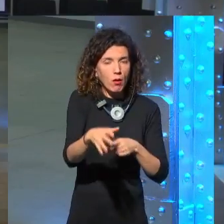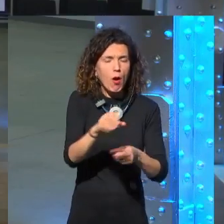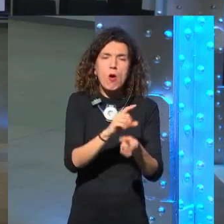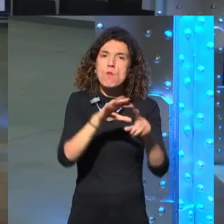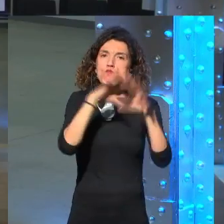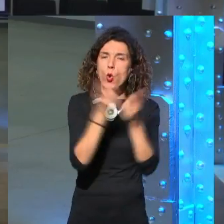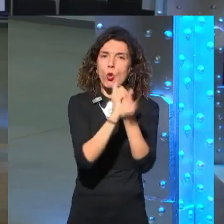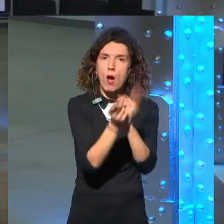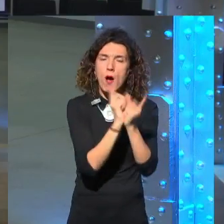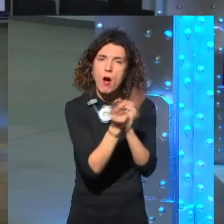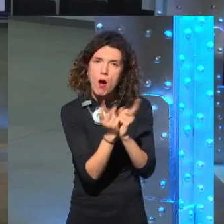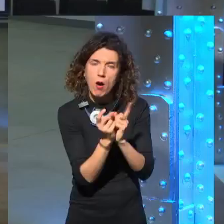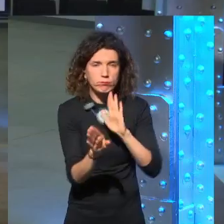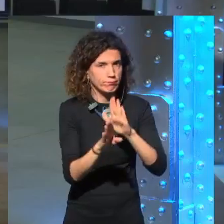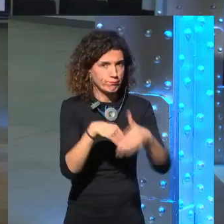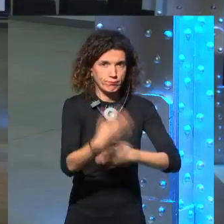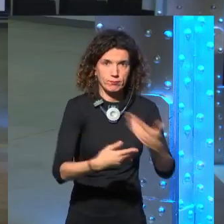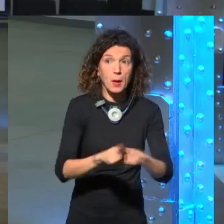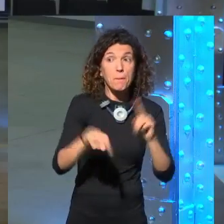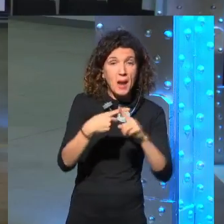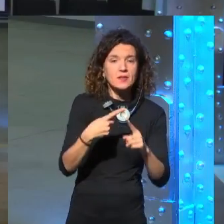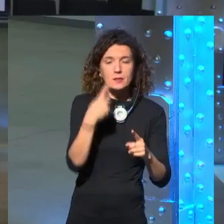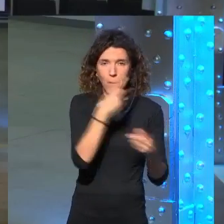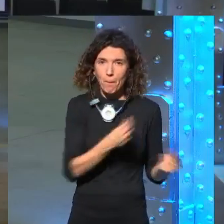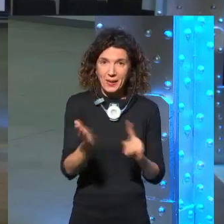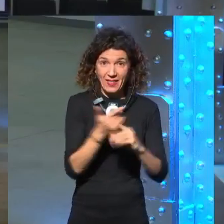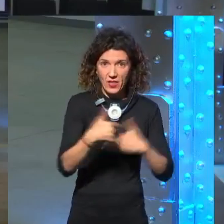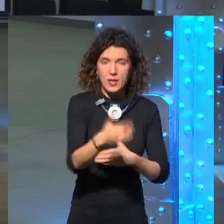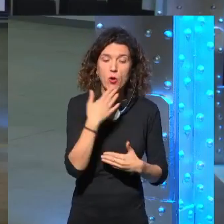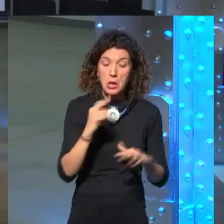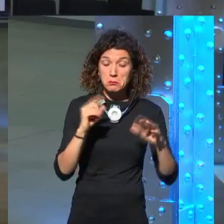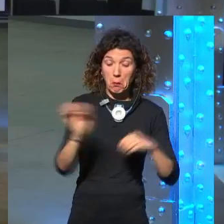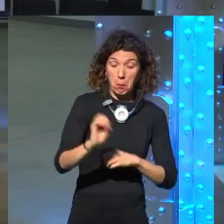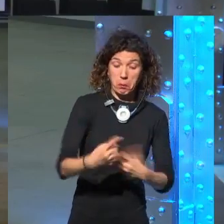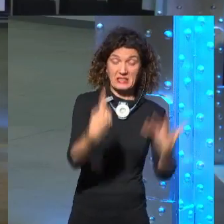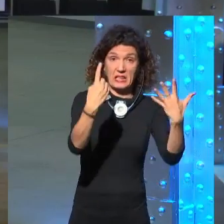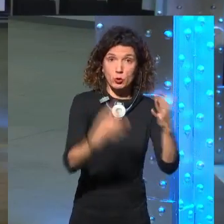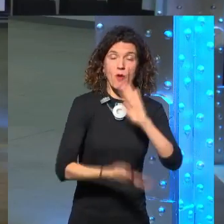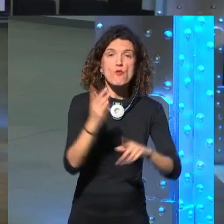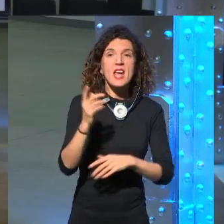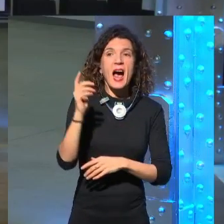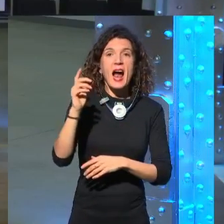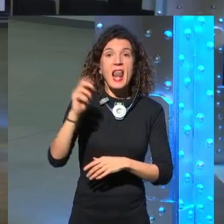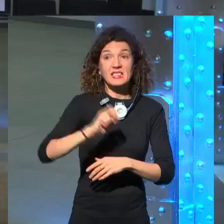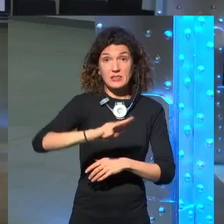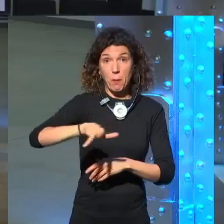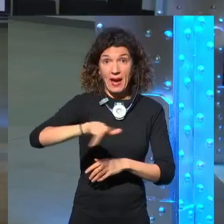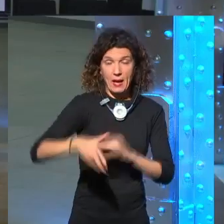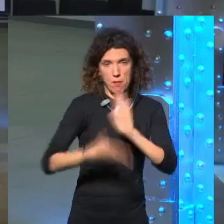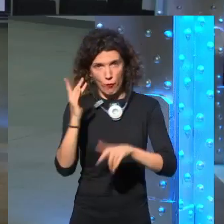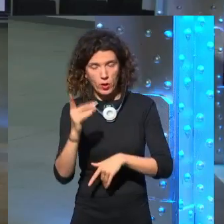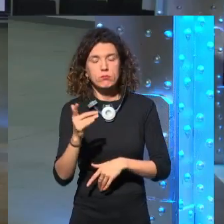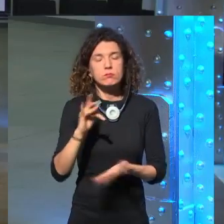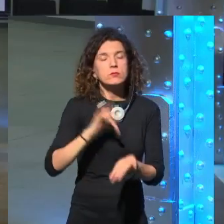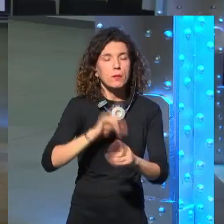predict that this time we got a 6. Well, I went off to Vegas, and I thought, having spent all my time at